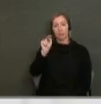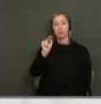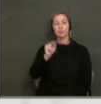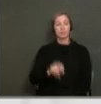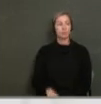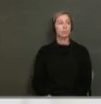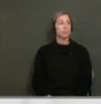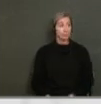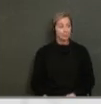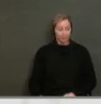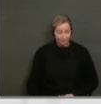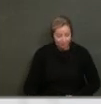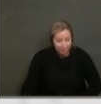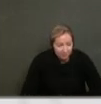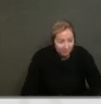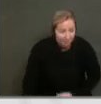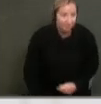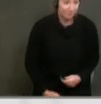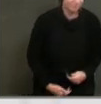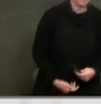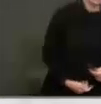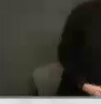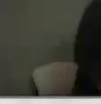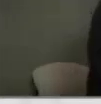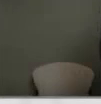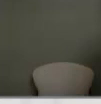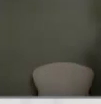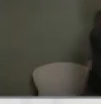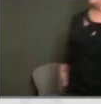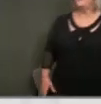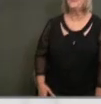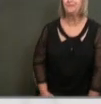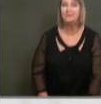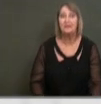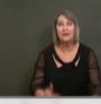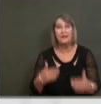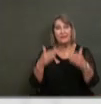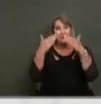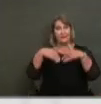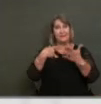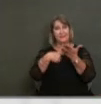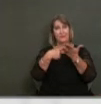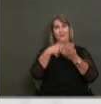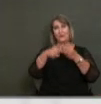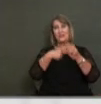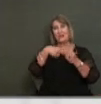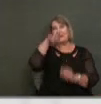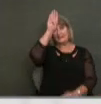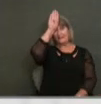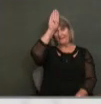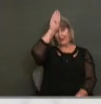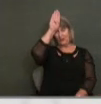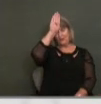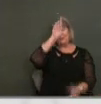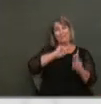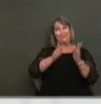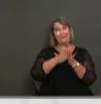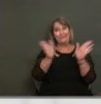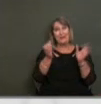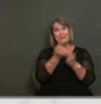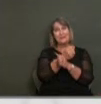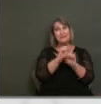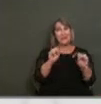that. So the next area that I want to cover is the fire department. So public safety, as I